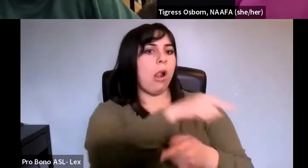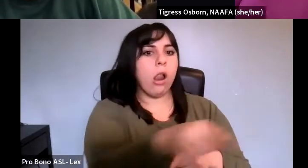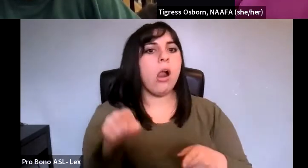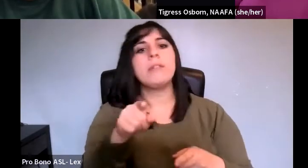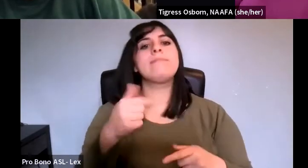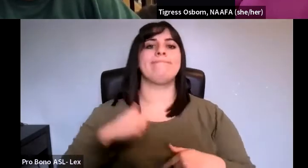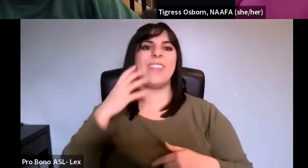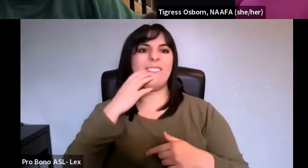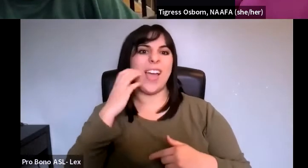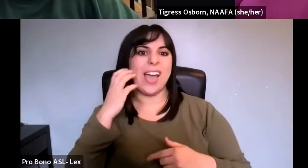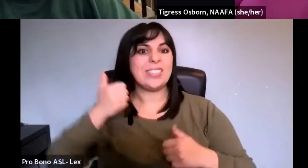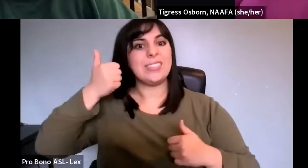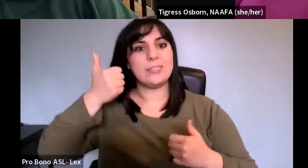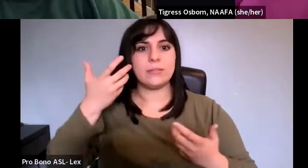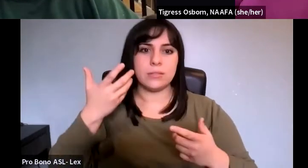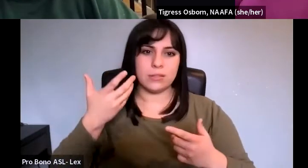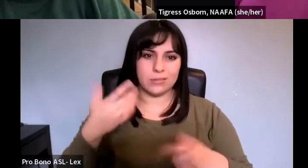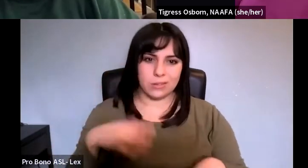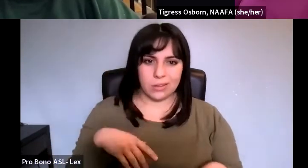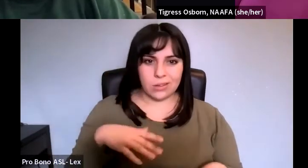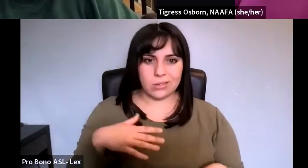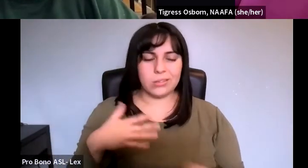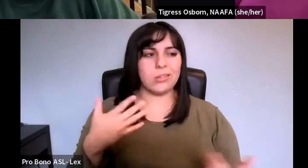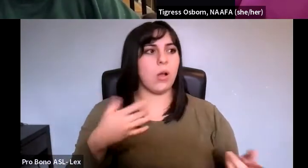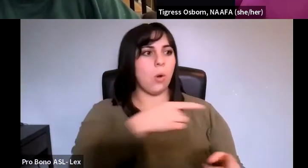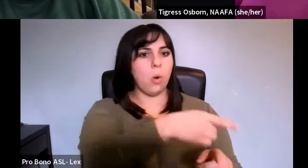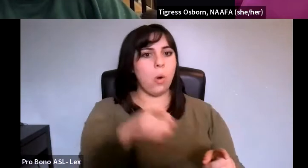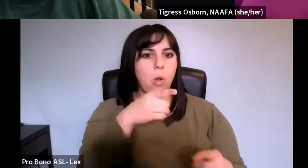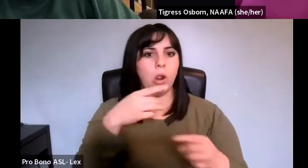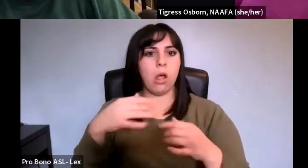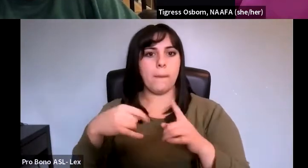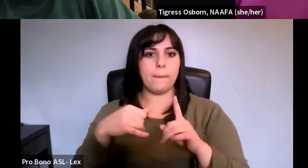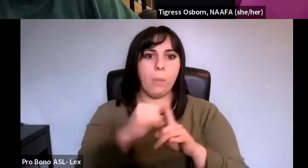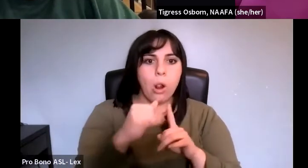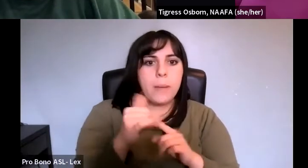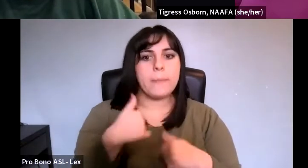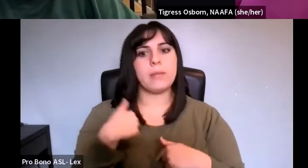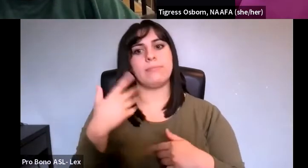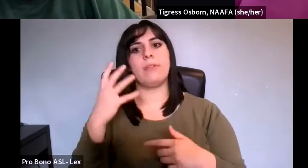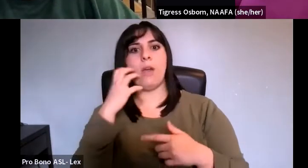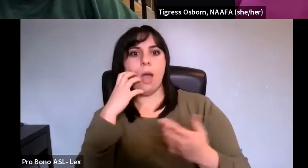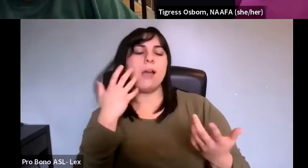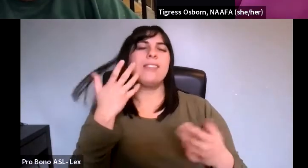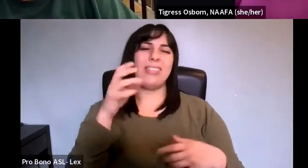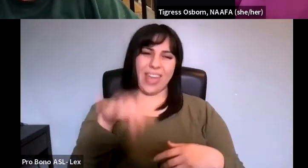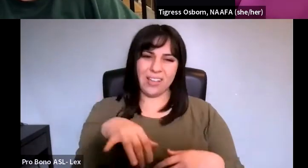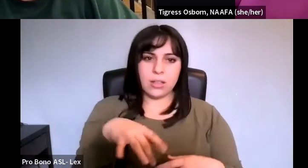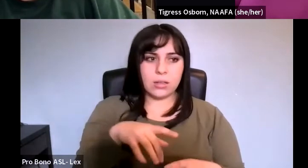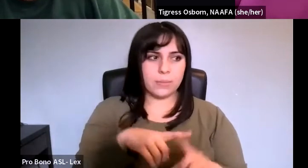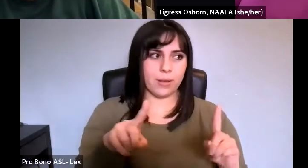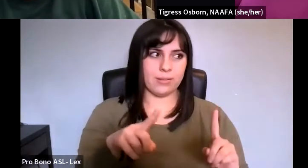fatness was what made people be mean to me, or whatever it was. So it's very hard to think about how I am